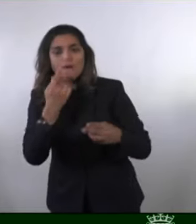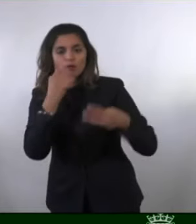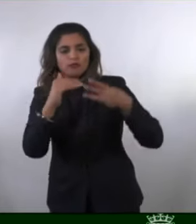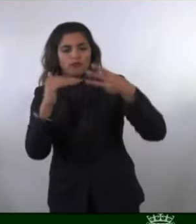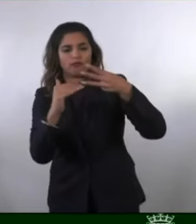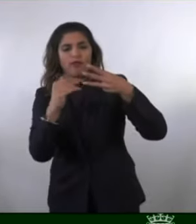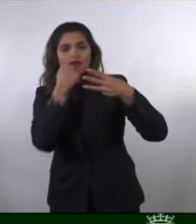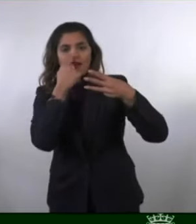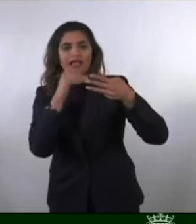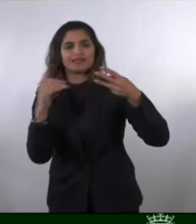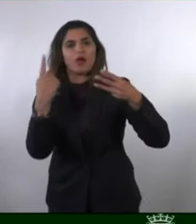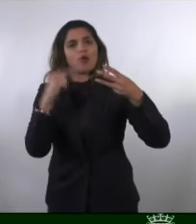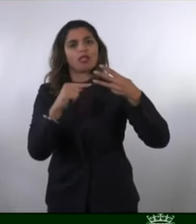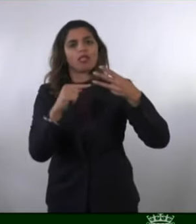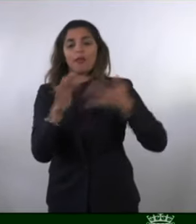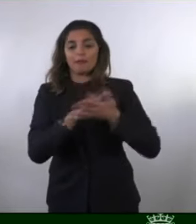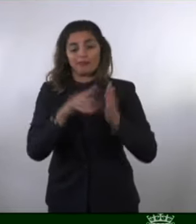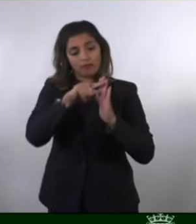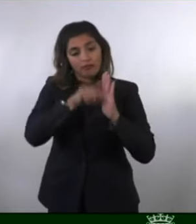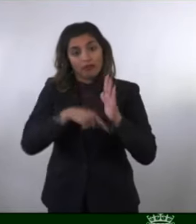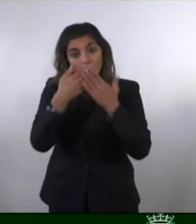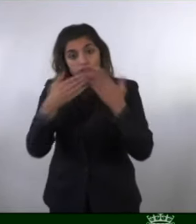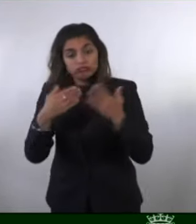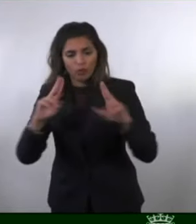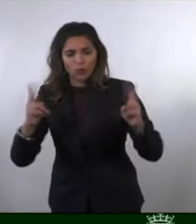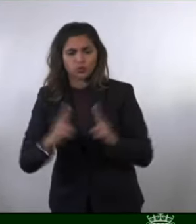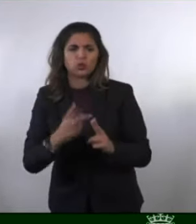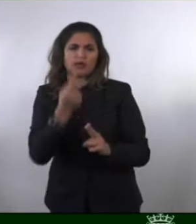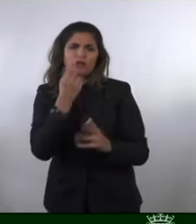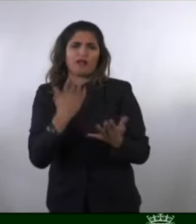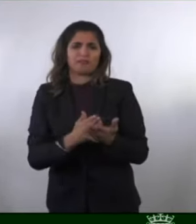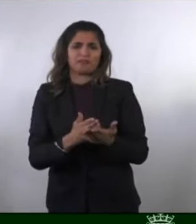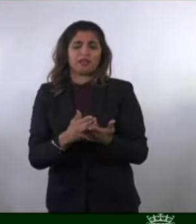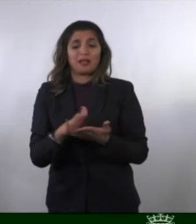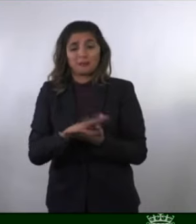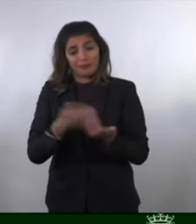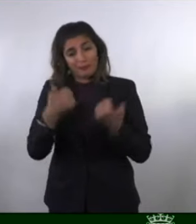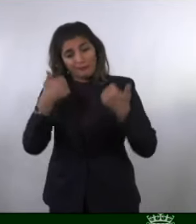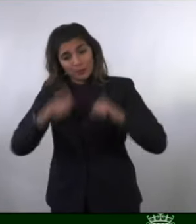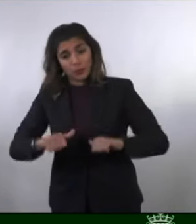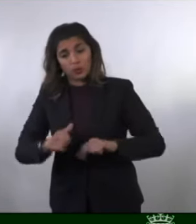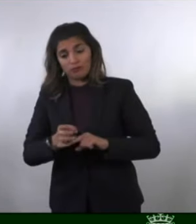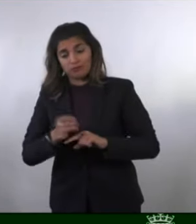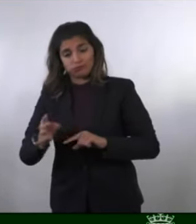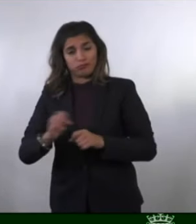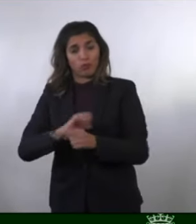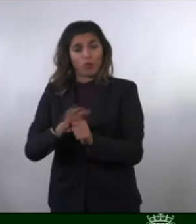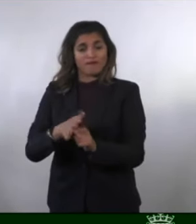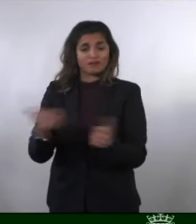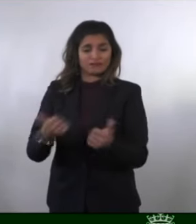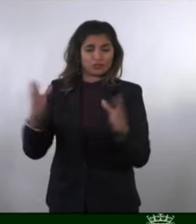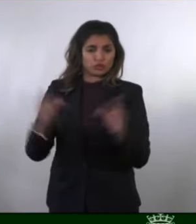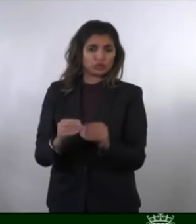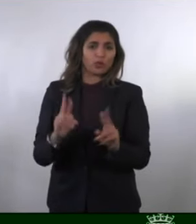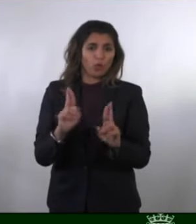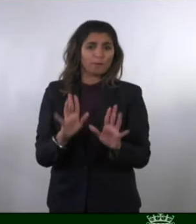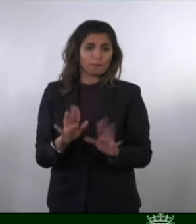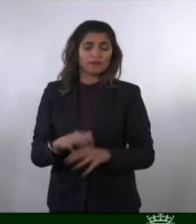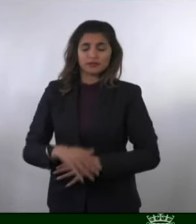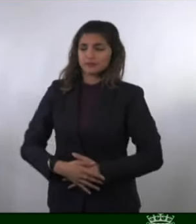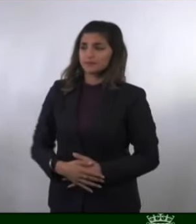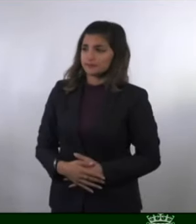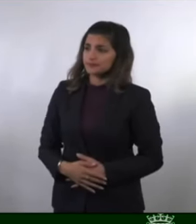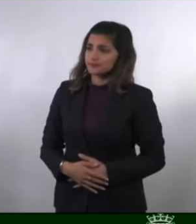are living. Get a test and help to kick COVID out. That's the way forward. And finally,